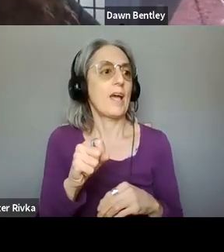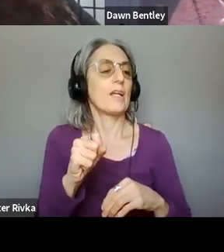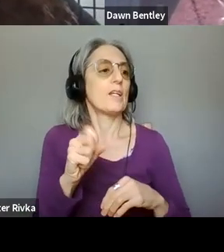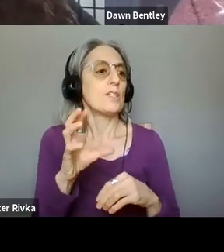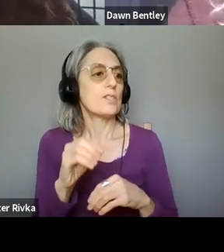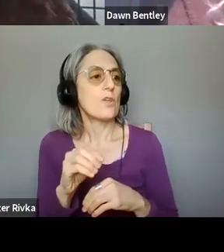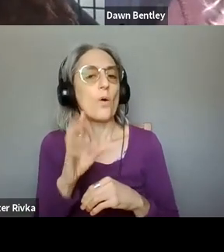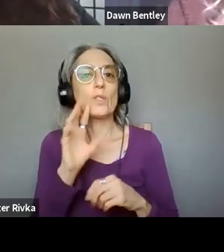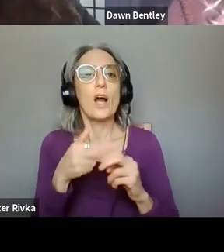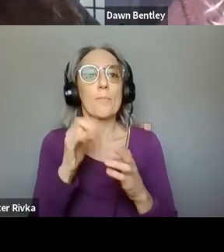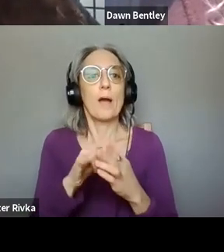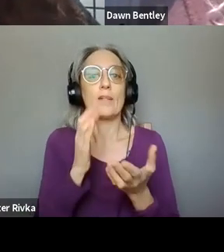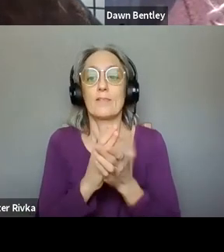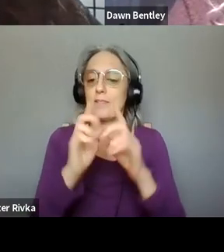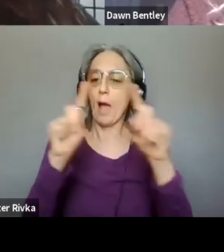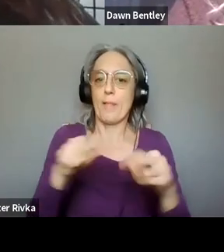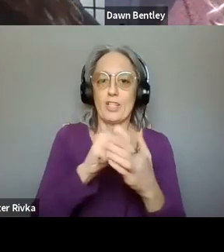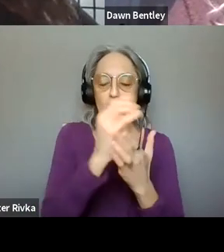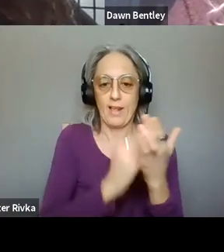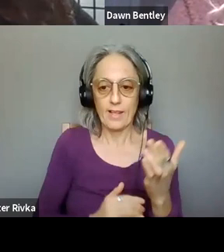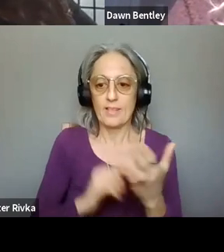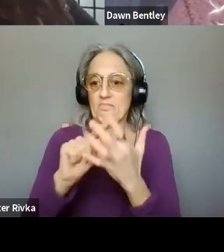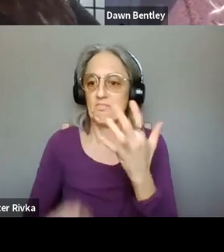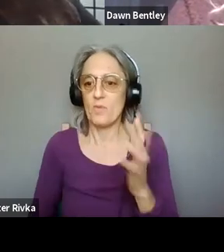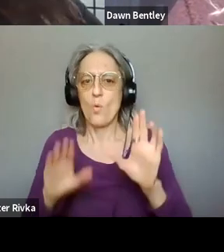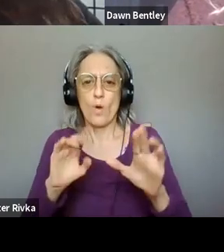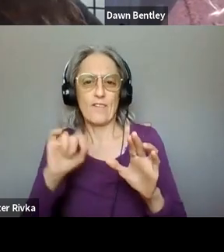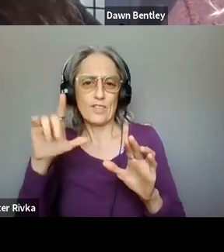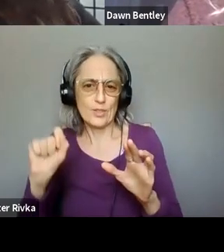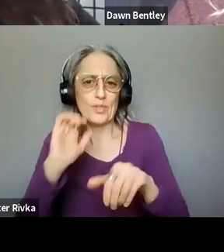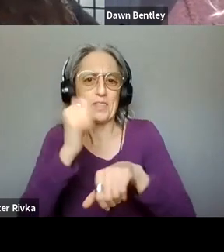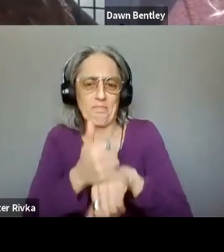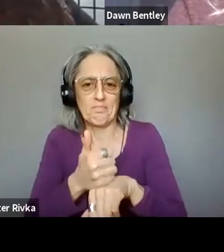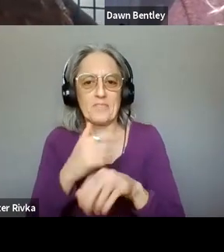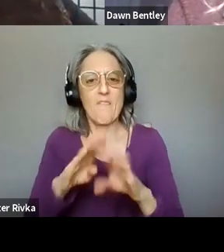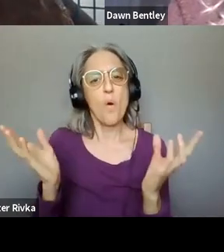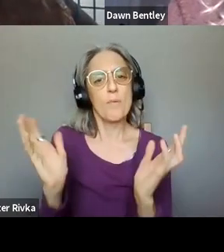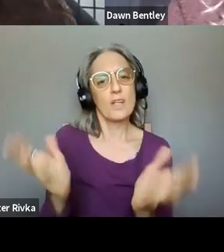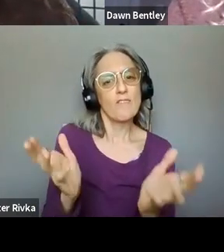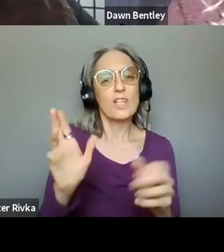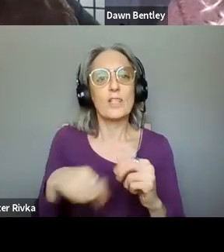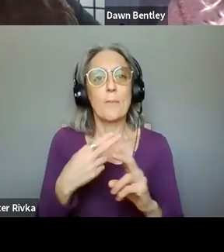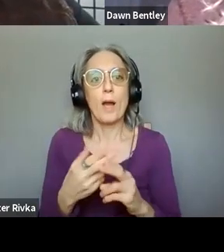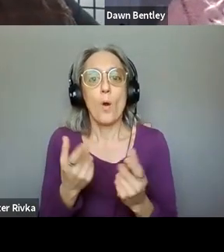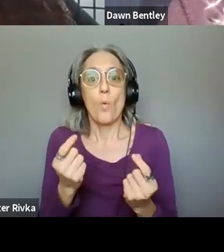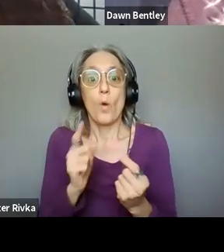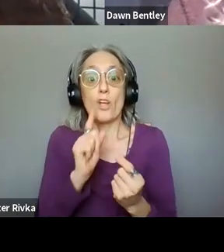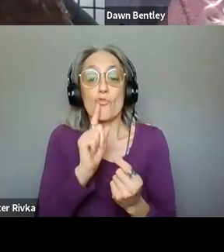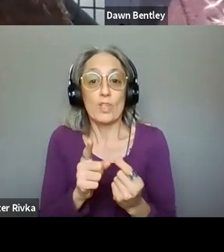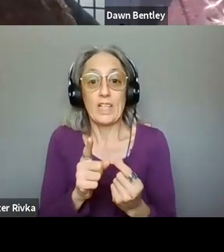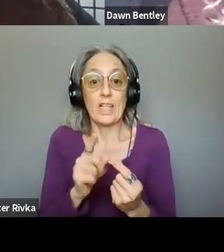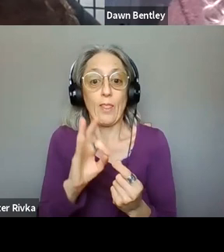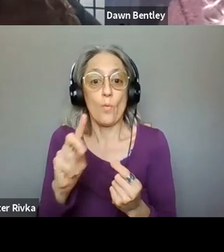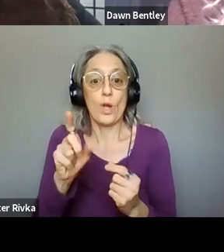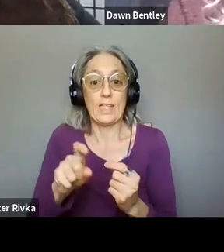we talk about the stoplight checklist and the practical tool are really wonderful tools to have that kind of open conversation about what really does the ward need in